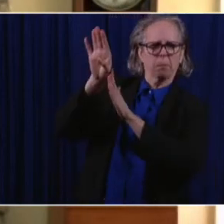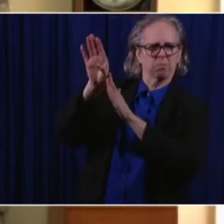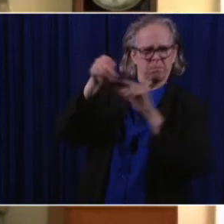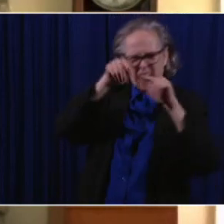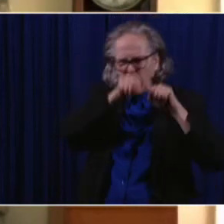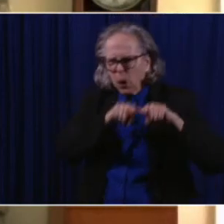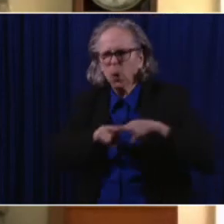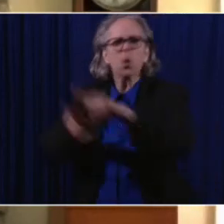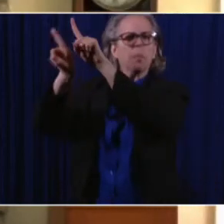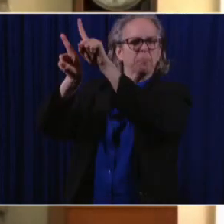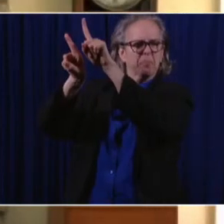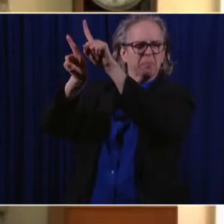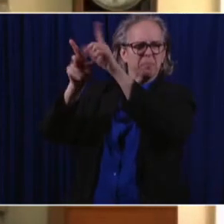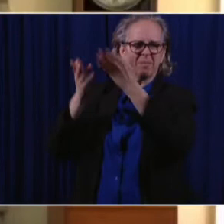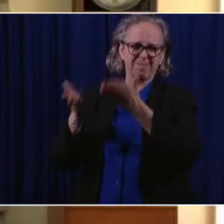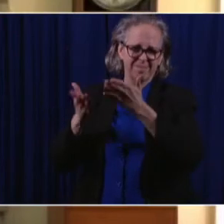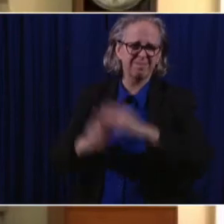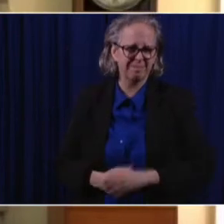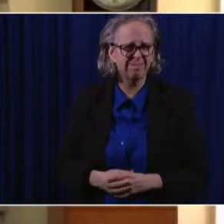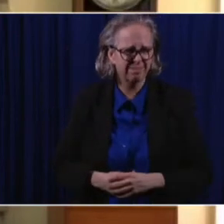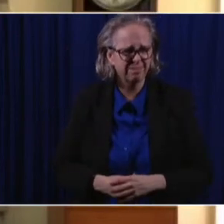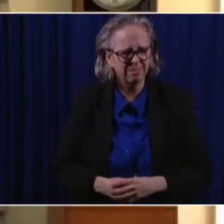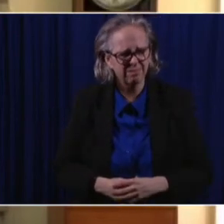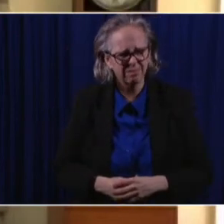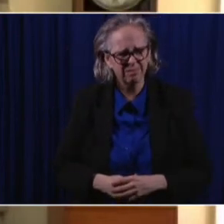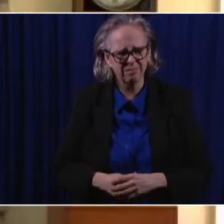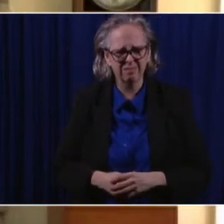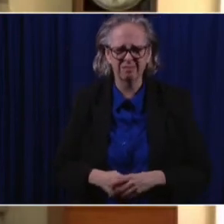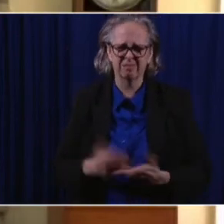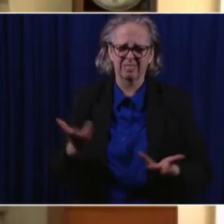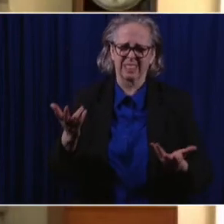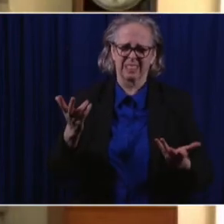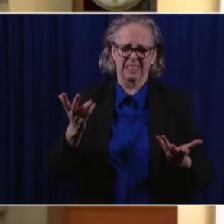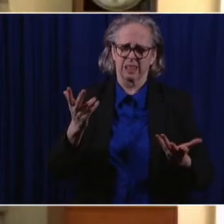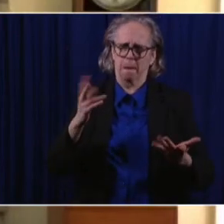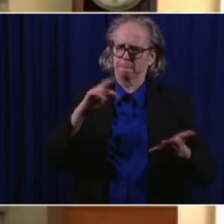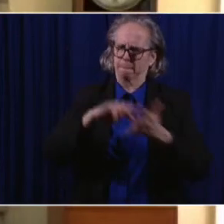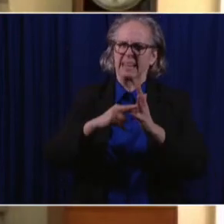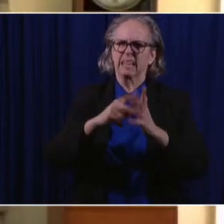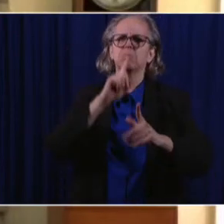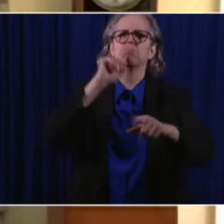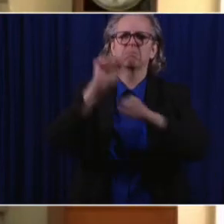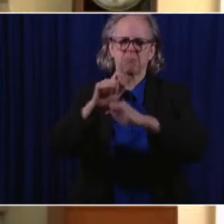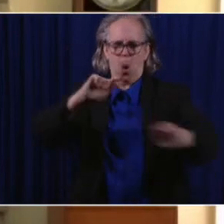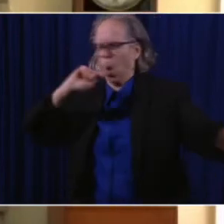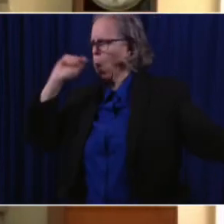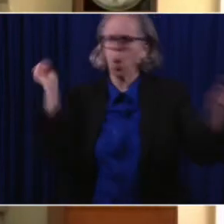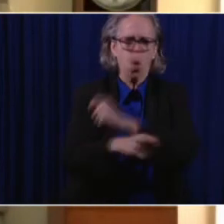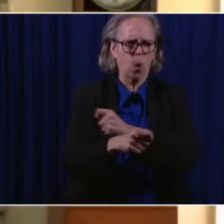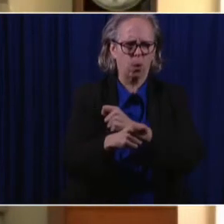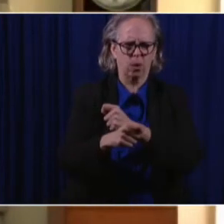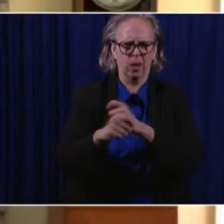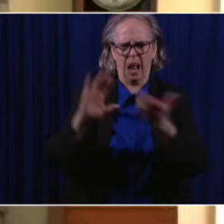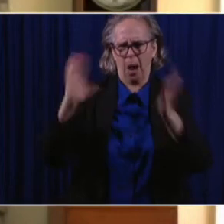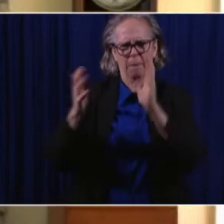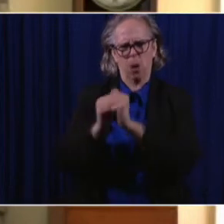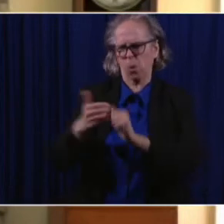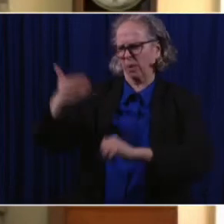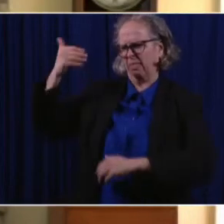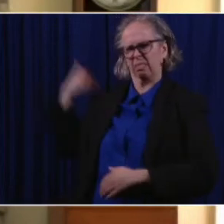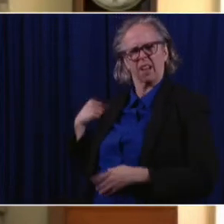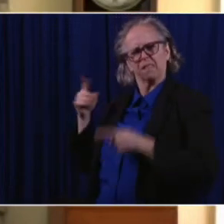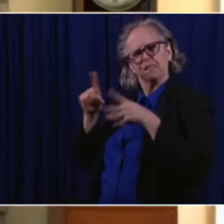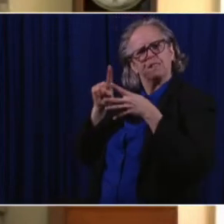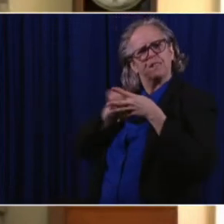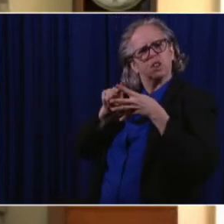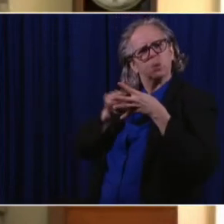well. So this has been a dramatic change. If you go back September 1, August 31st right here, and you can just see